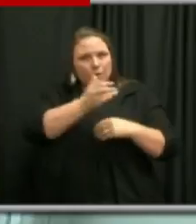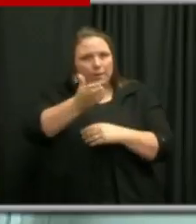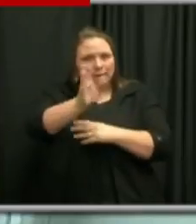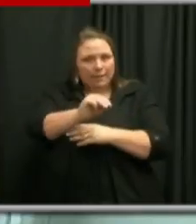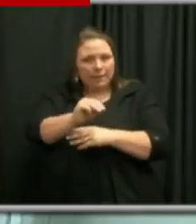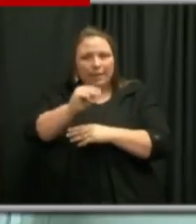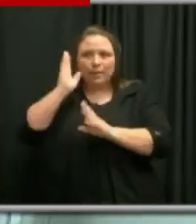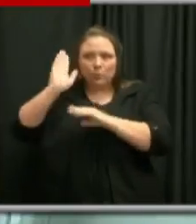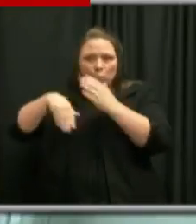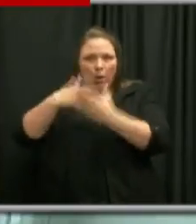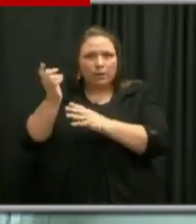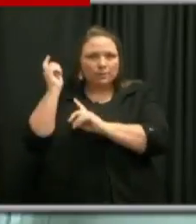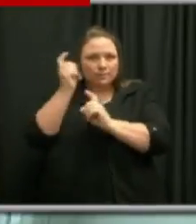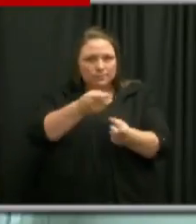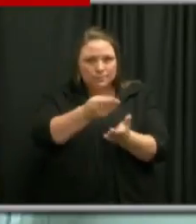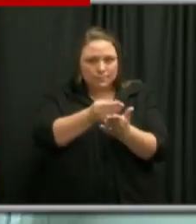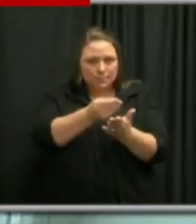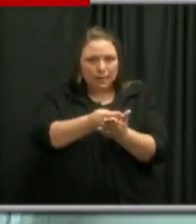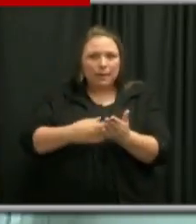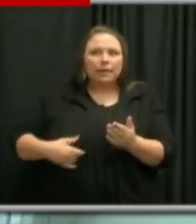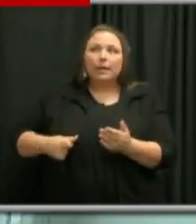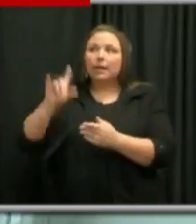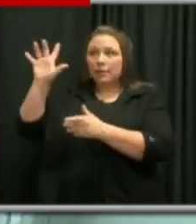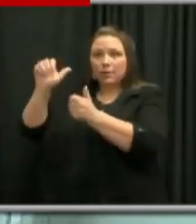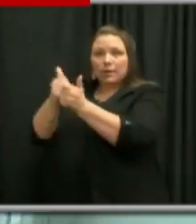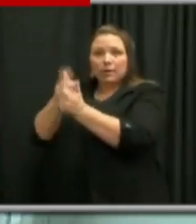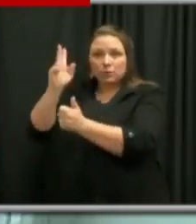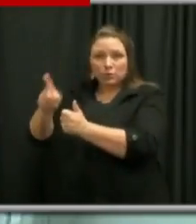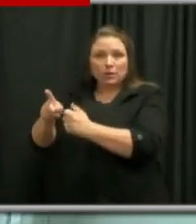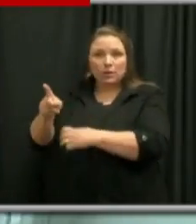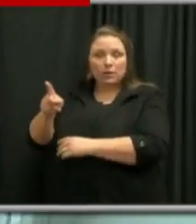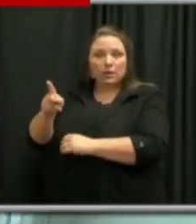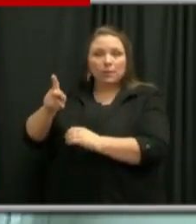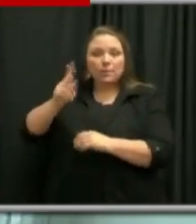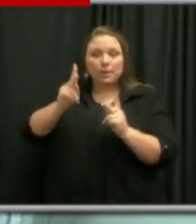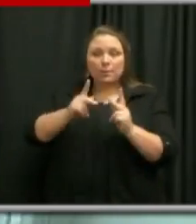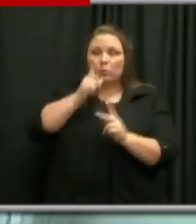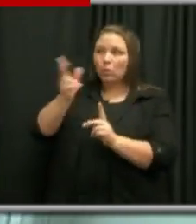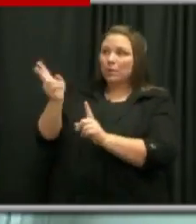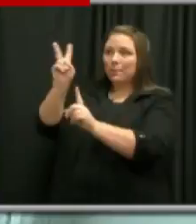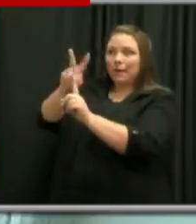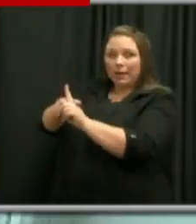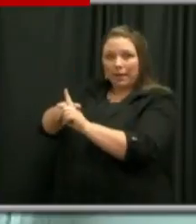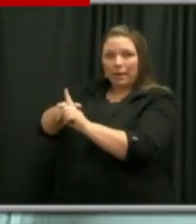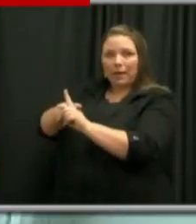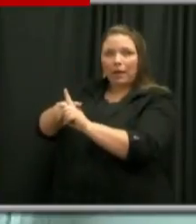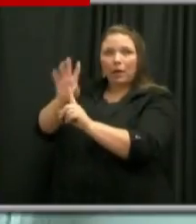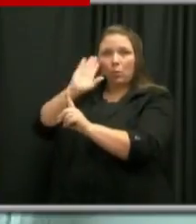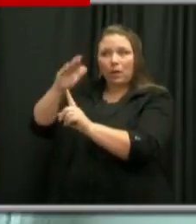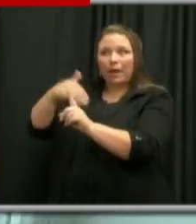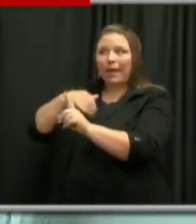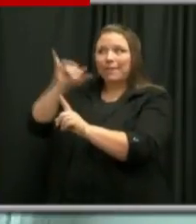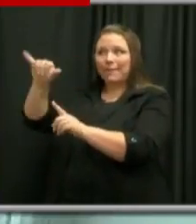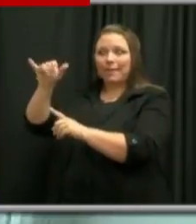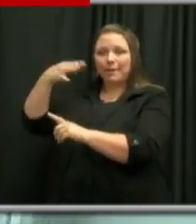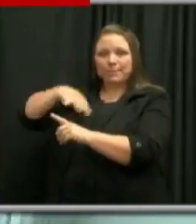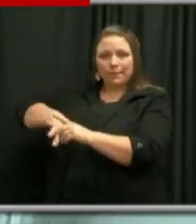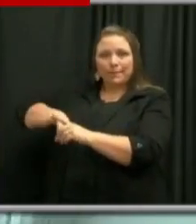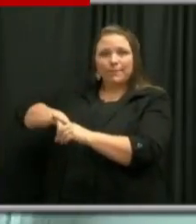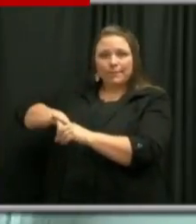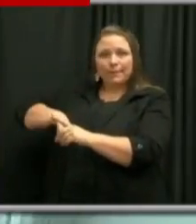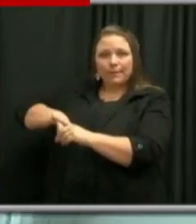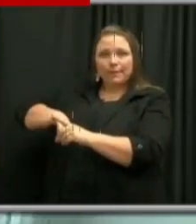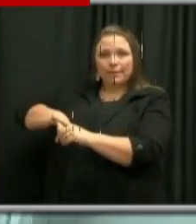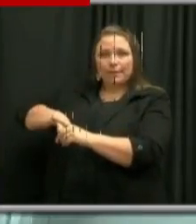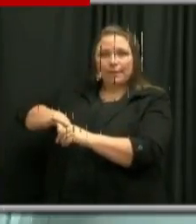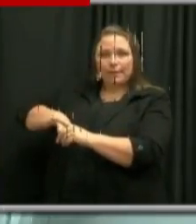process them. So they're catching up, and people that applied will be able to get that unemployment benefit, and